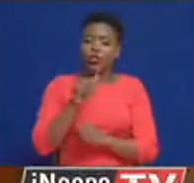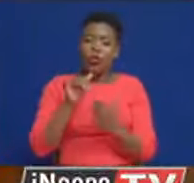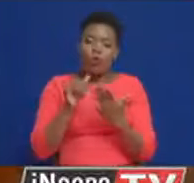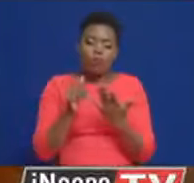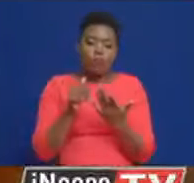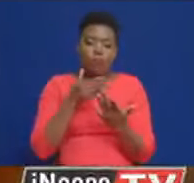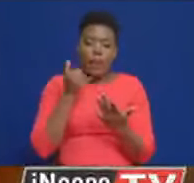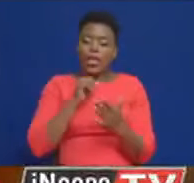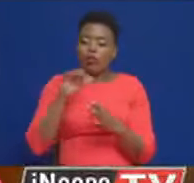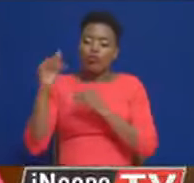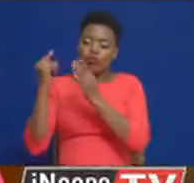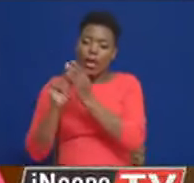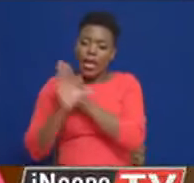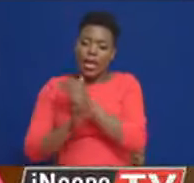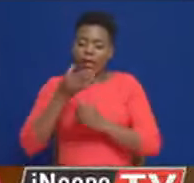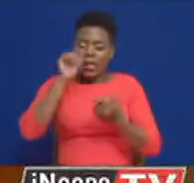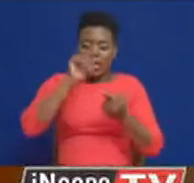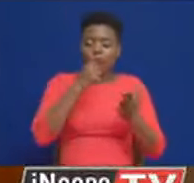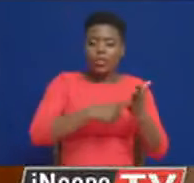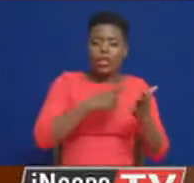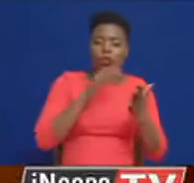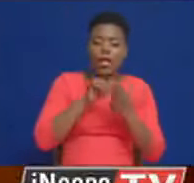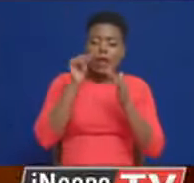there. So Lord, bless us now, bless us into the